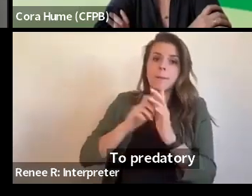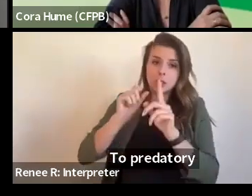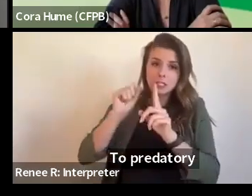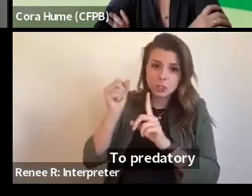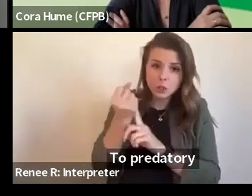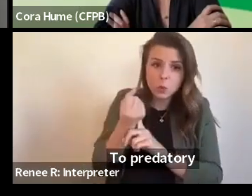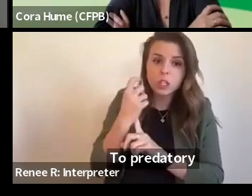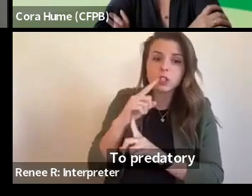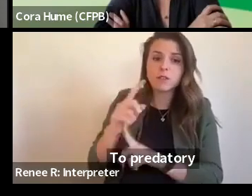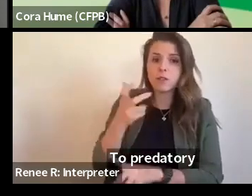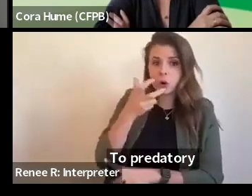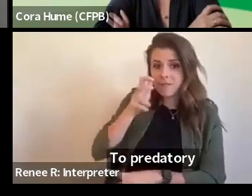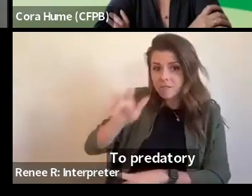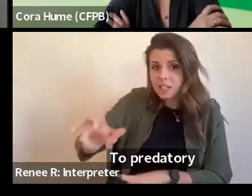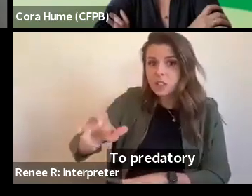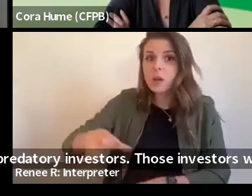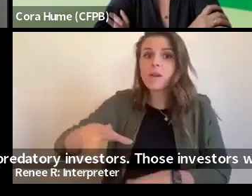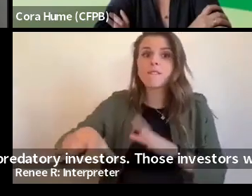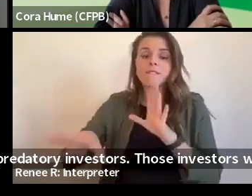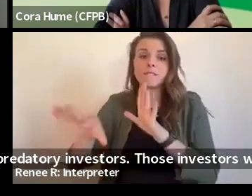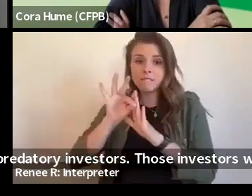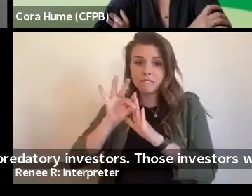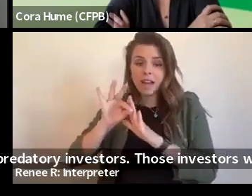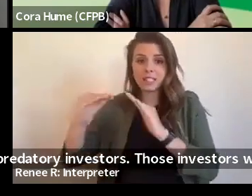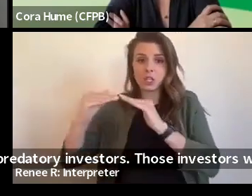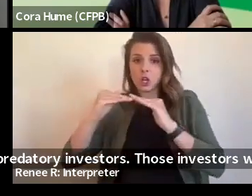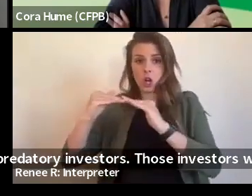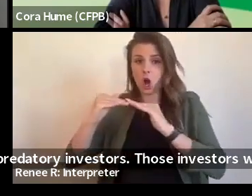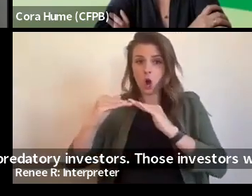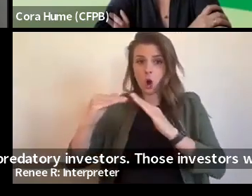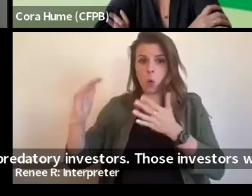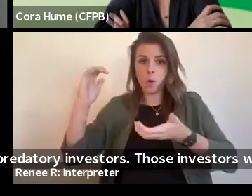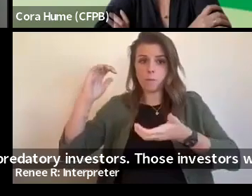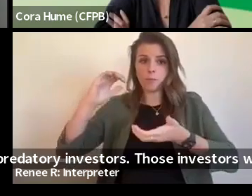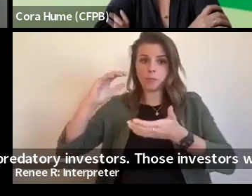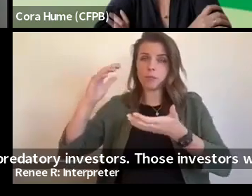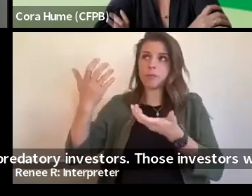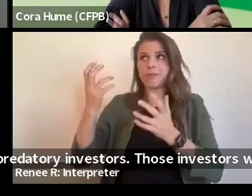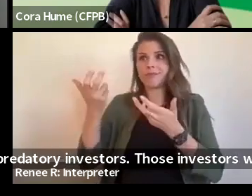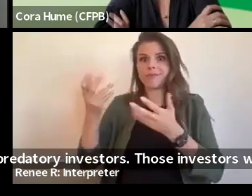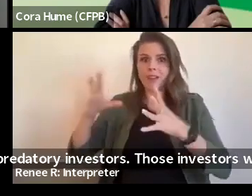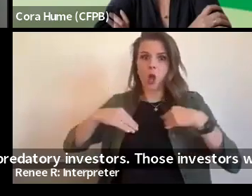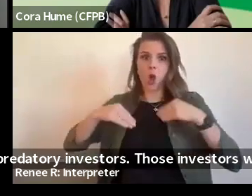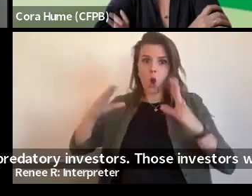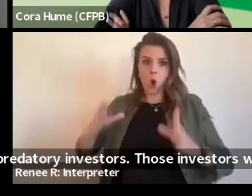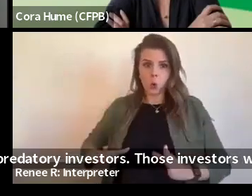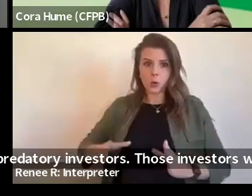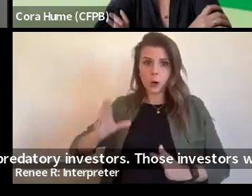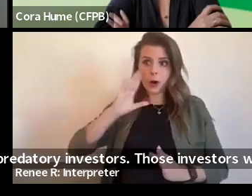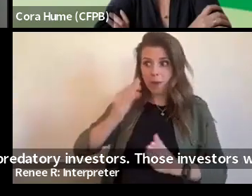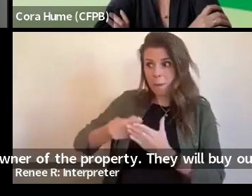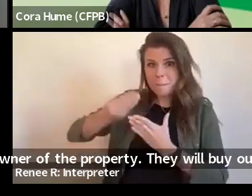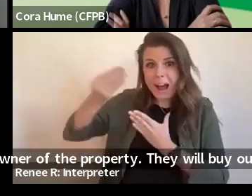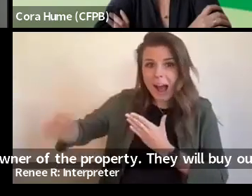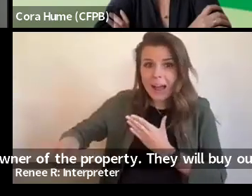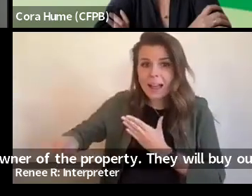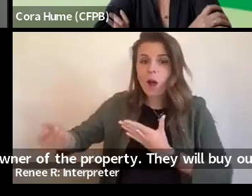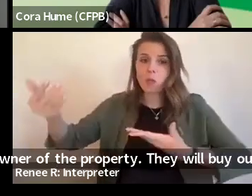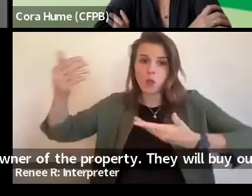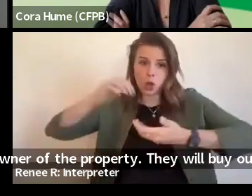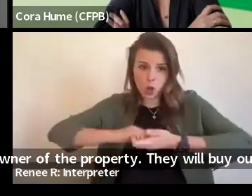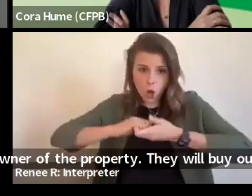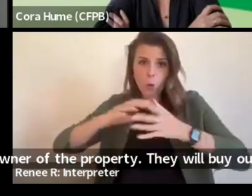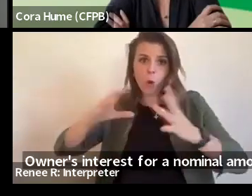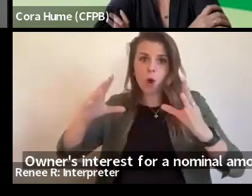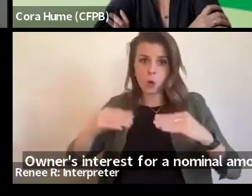find a co-owner of the property. They will buy out that co-owner's interest for a nominal amount, and they may force a sale